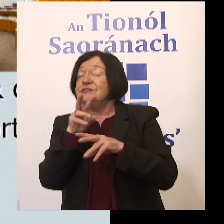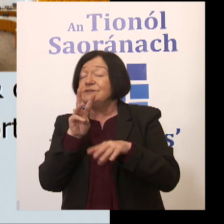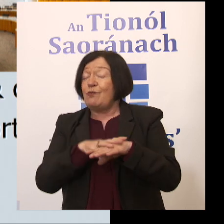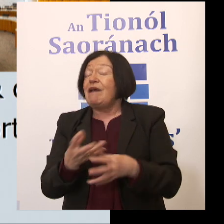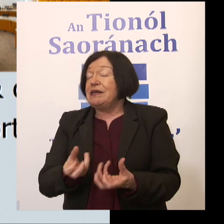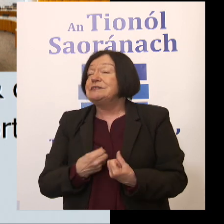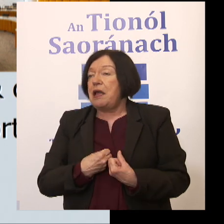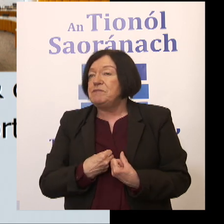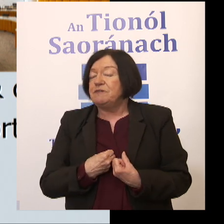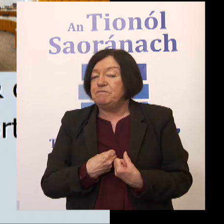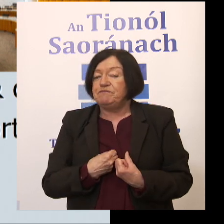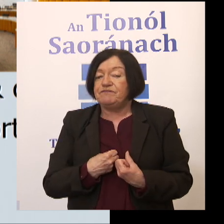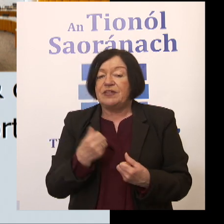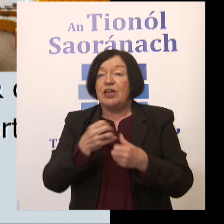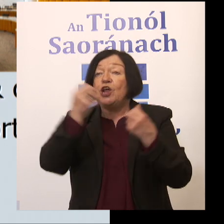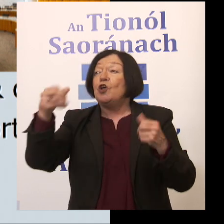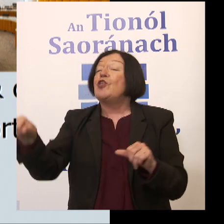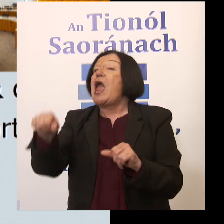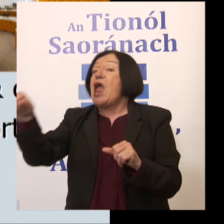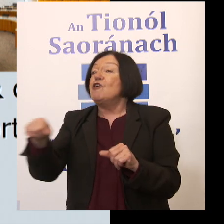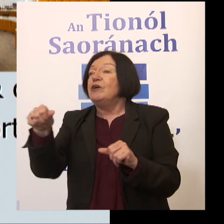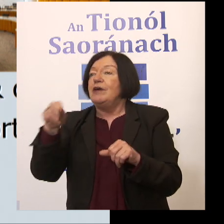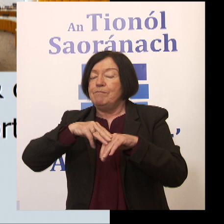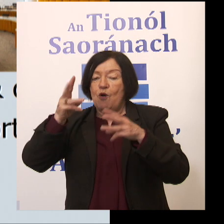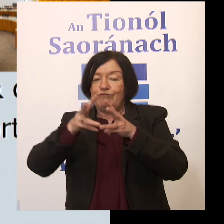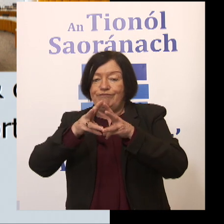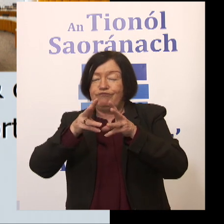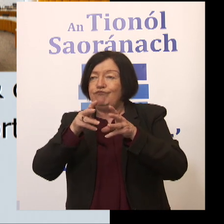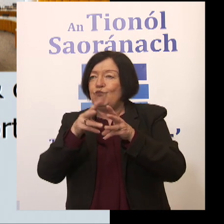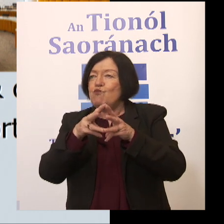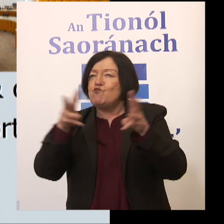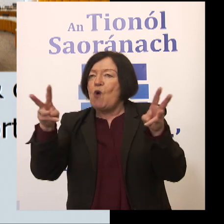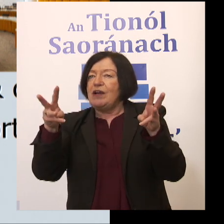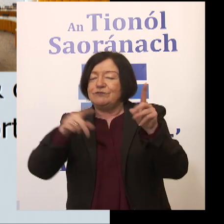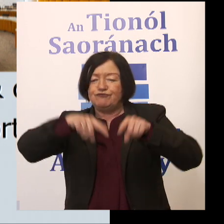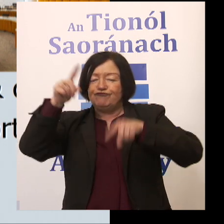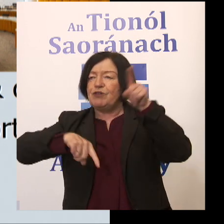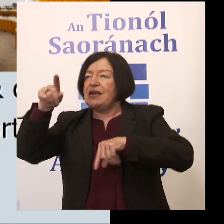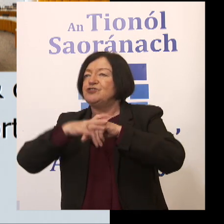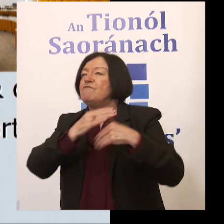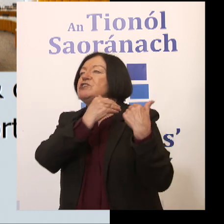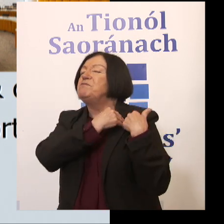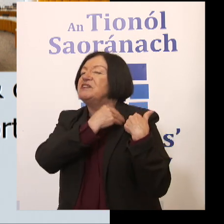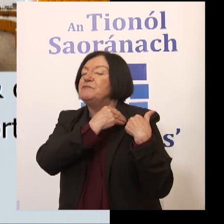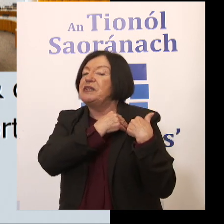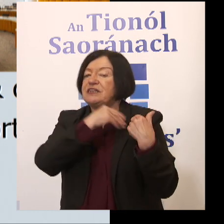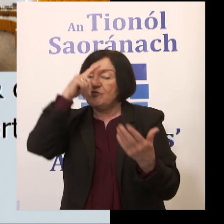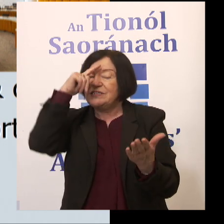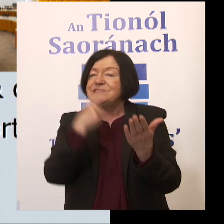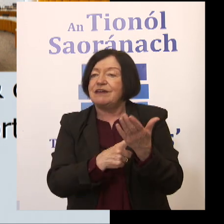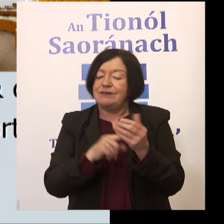I think, that in other jurisdictions there's a sort of a wider ambit taken, that there's a wider range of responsibilities that are decided